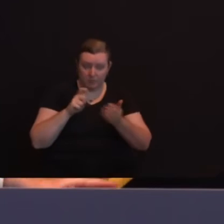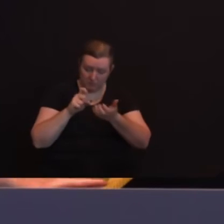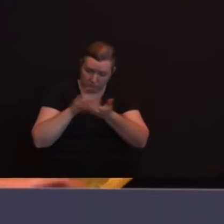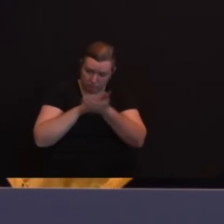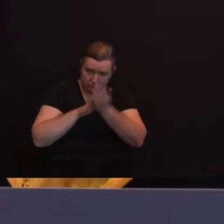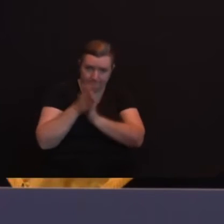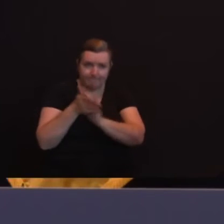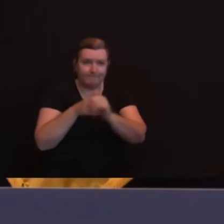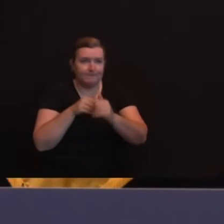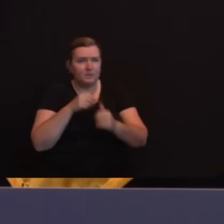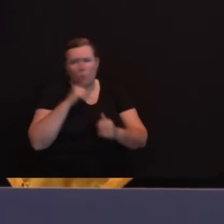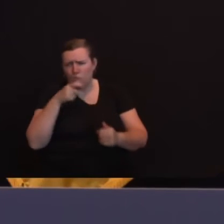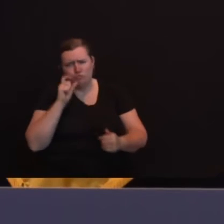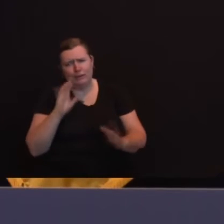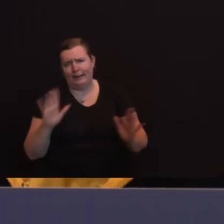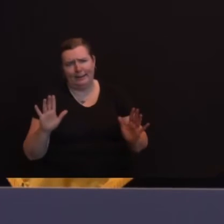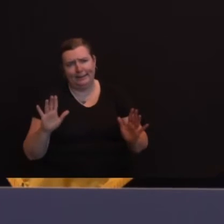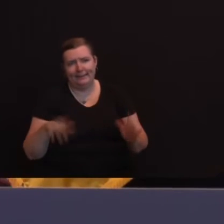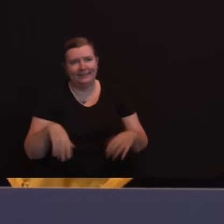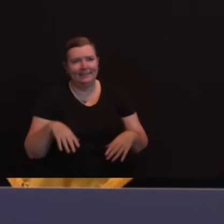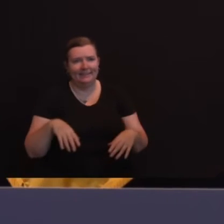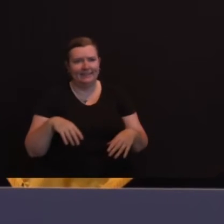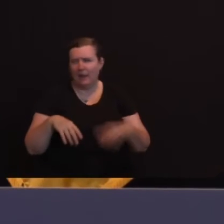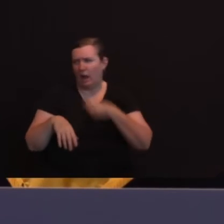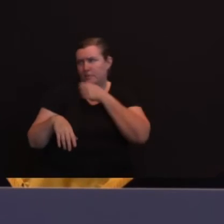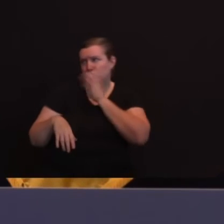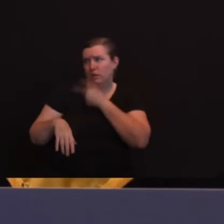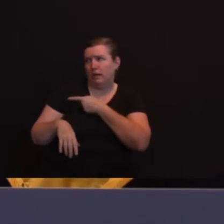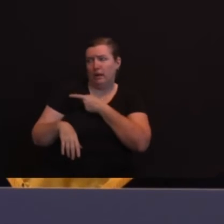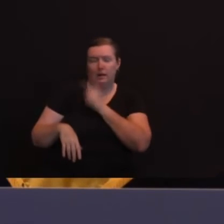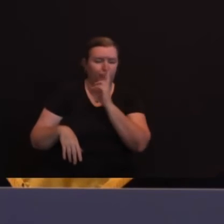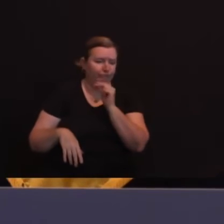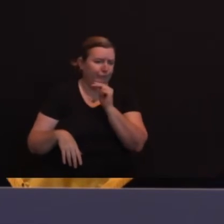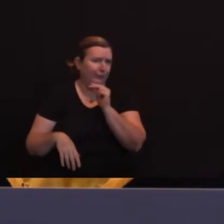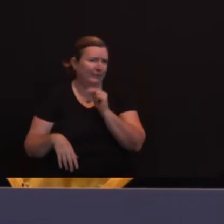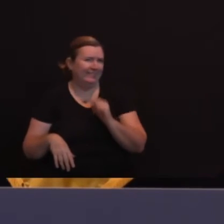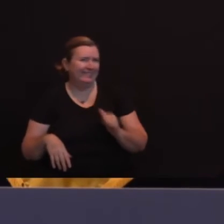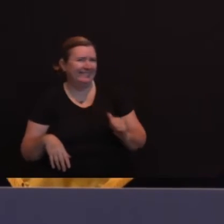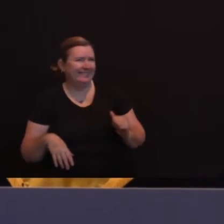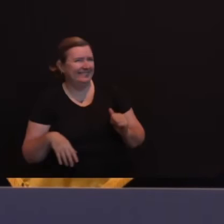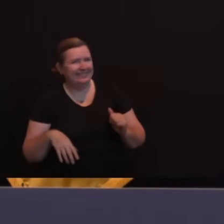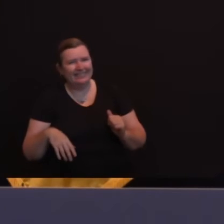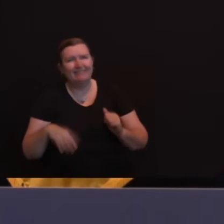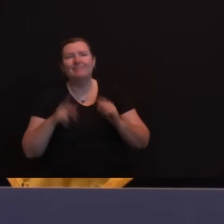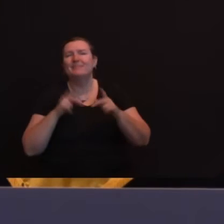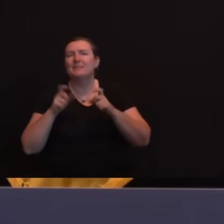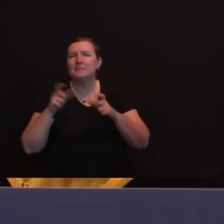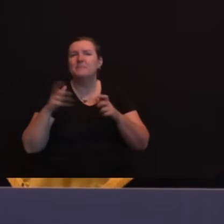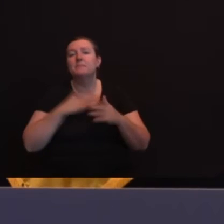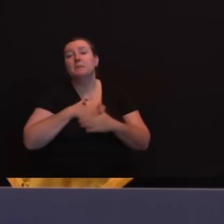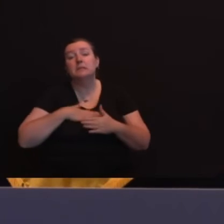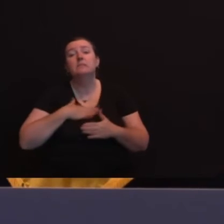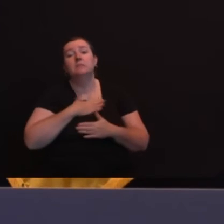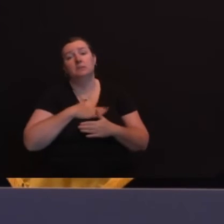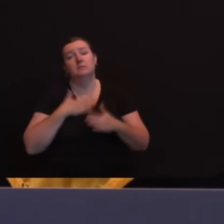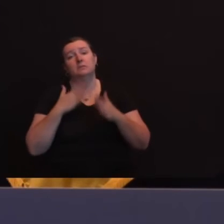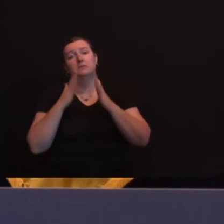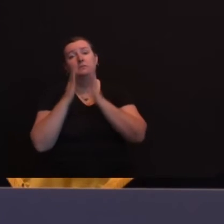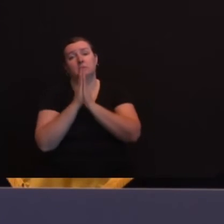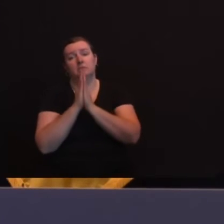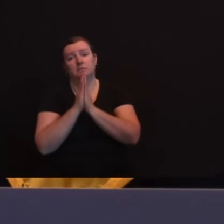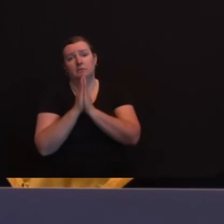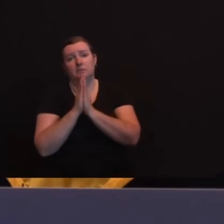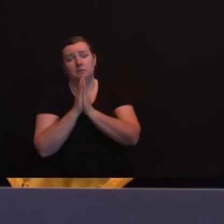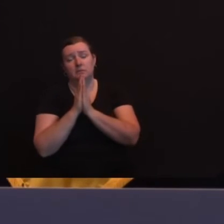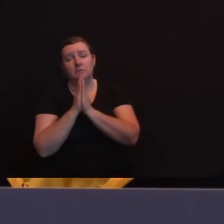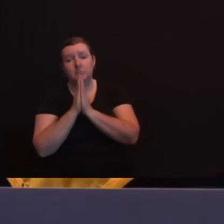Pat, I'm not sure, I'm not going to drink it. But we need folks to please God. I think there's some notion